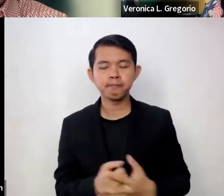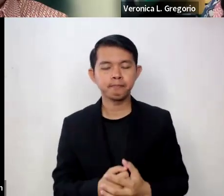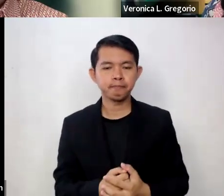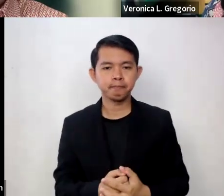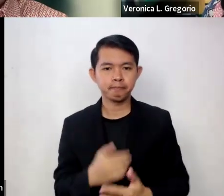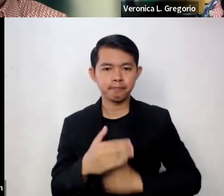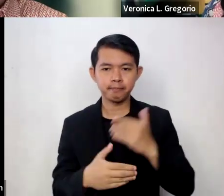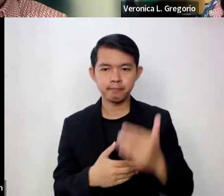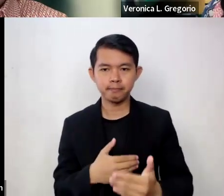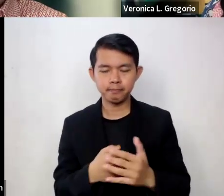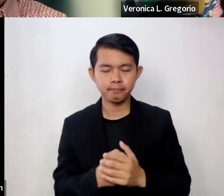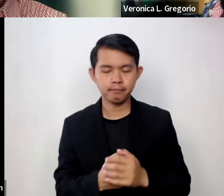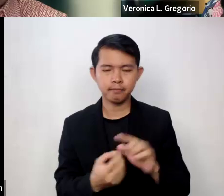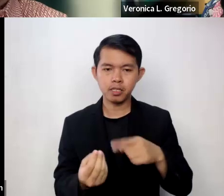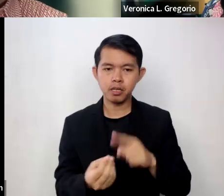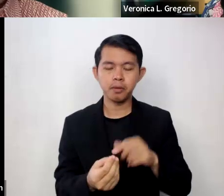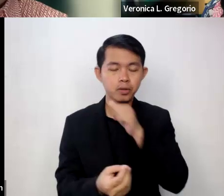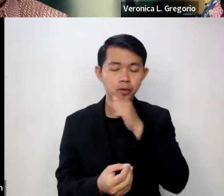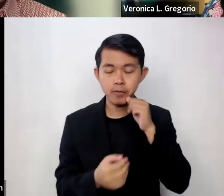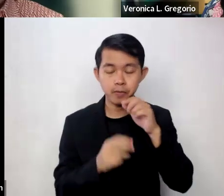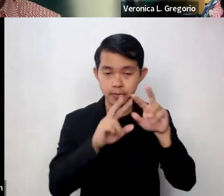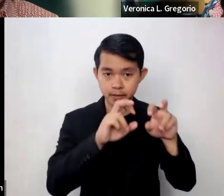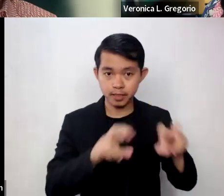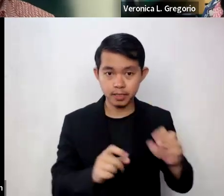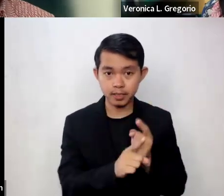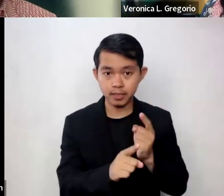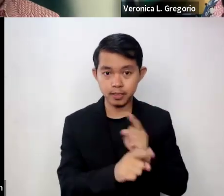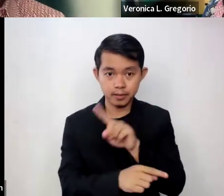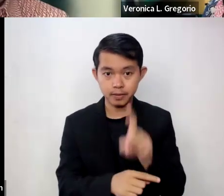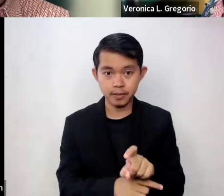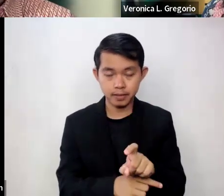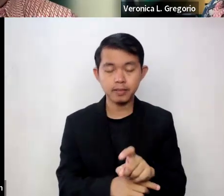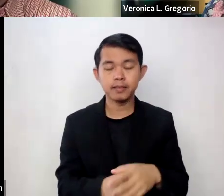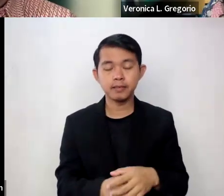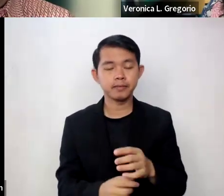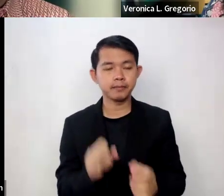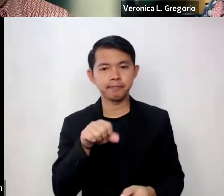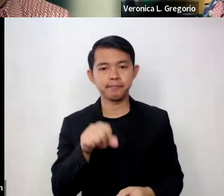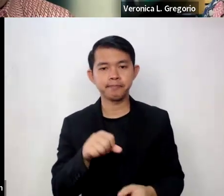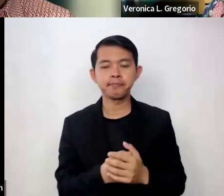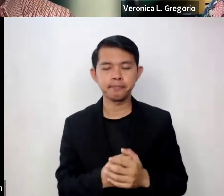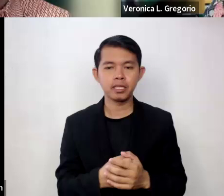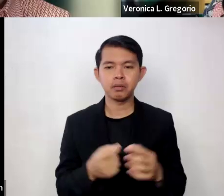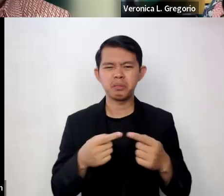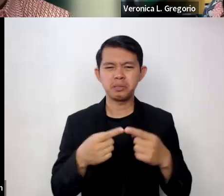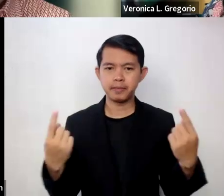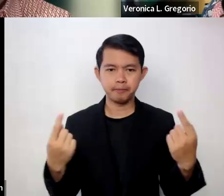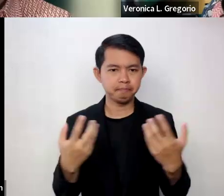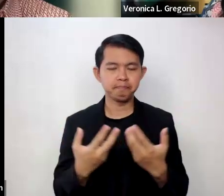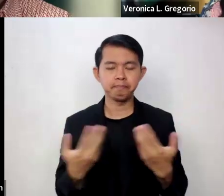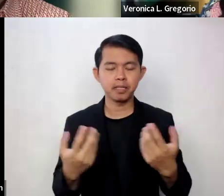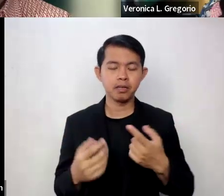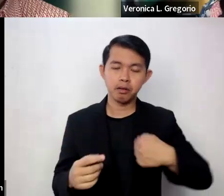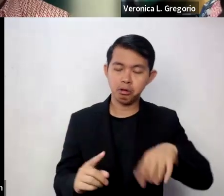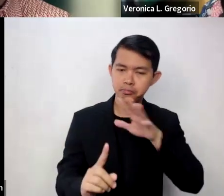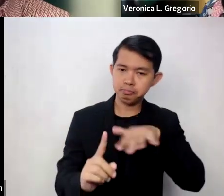of agrarian studies, you said Yes. you're asking about that as well. It's a bit different. So, in my Mhm. observation,